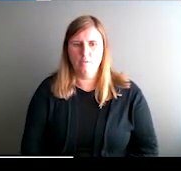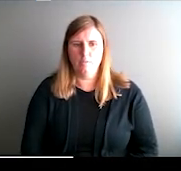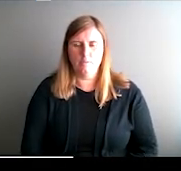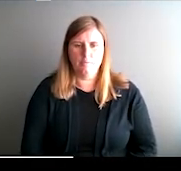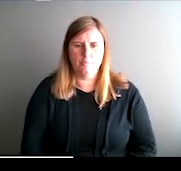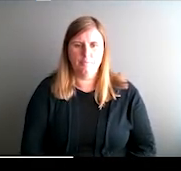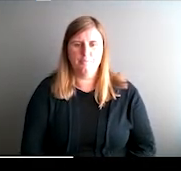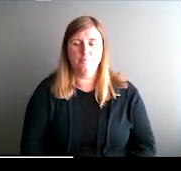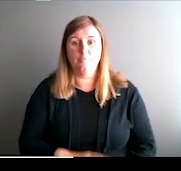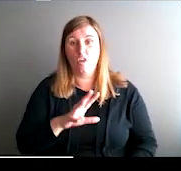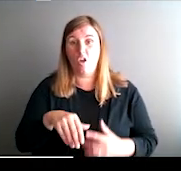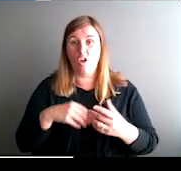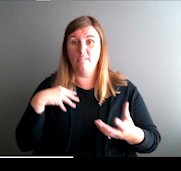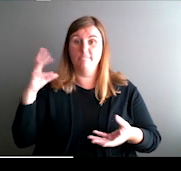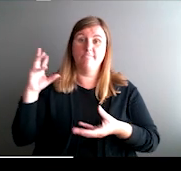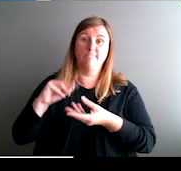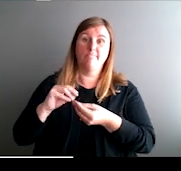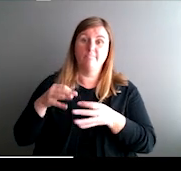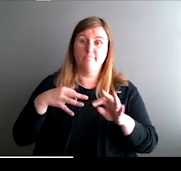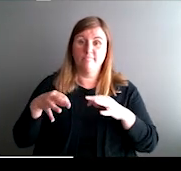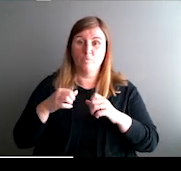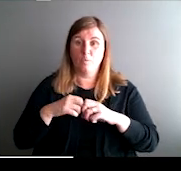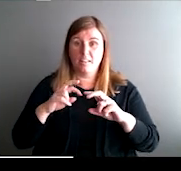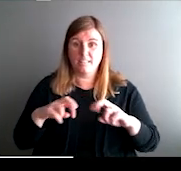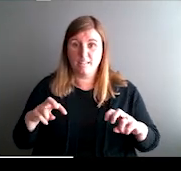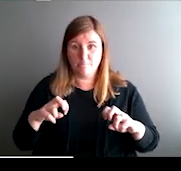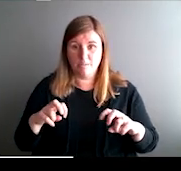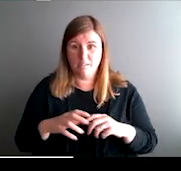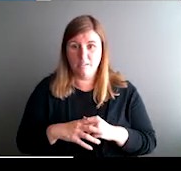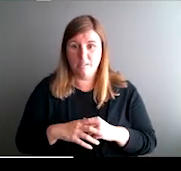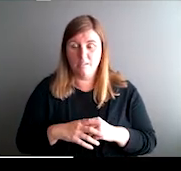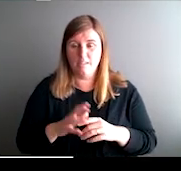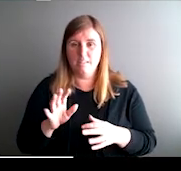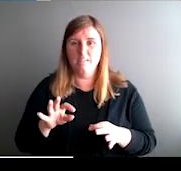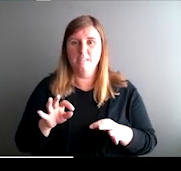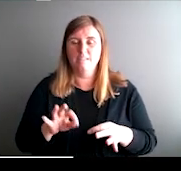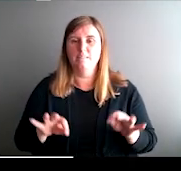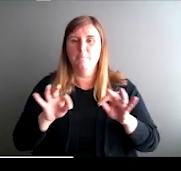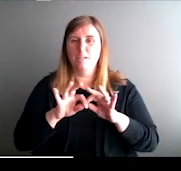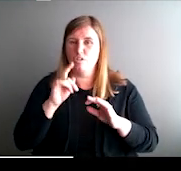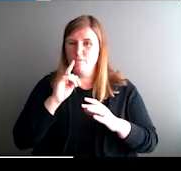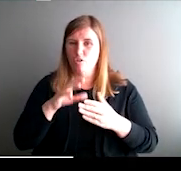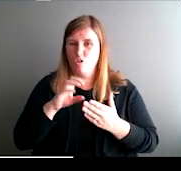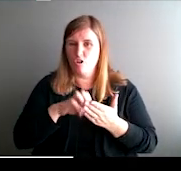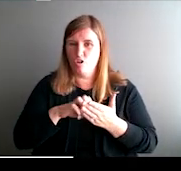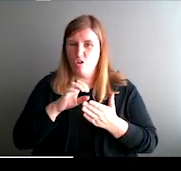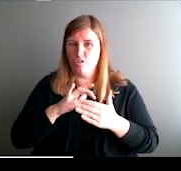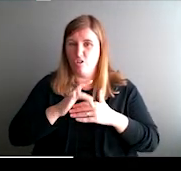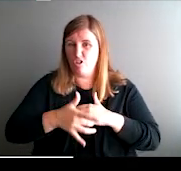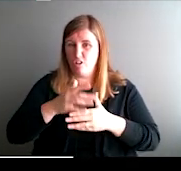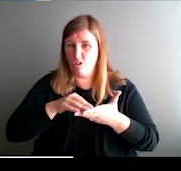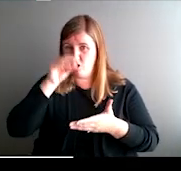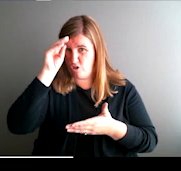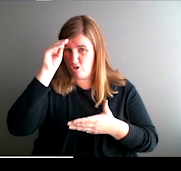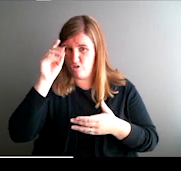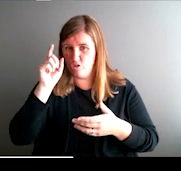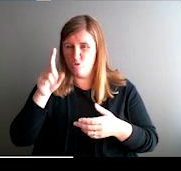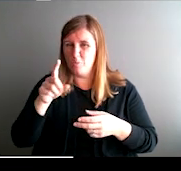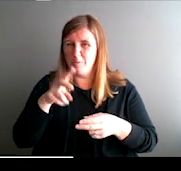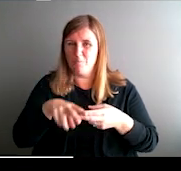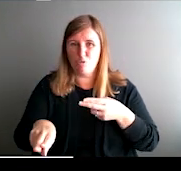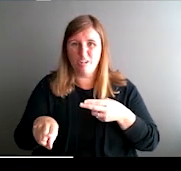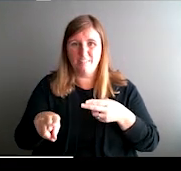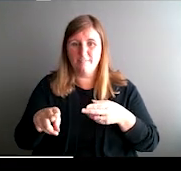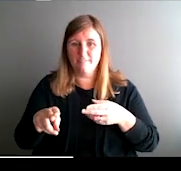Now, for all that I've just described with assessment, especially for early learners, your initial assessment should be brief, it should be efficient.